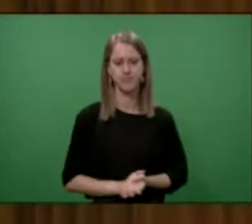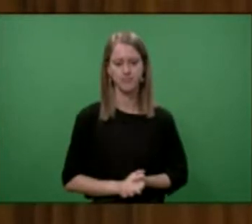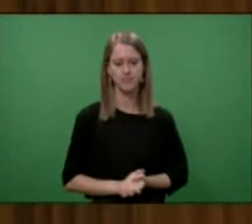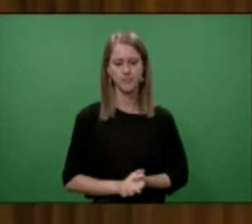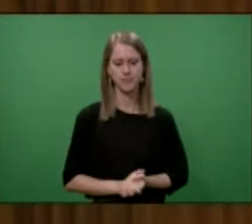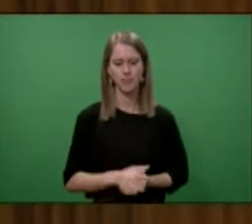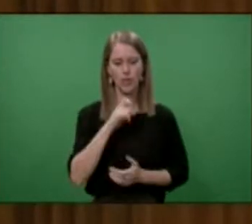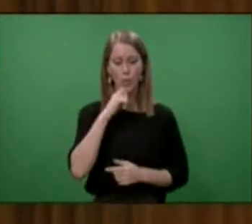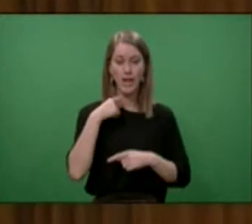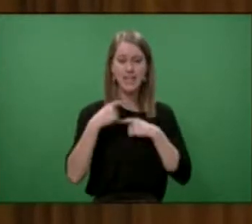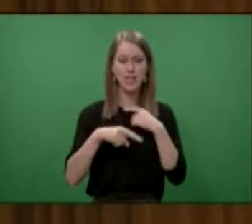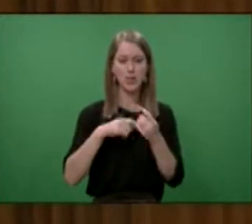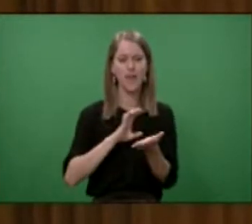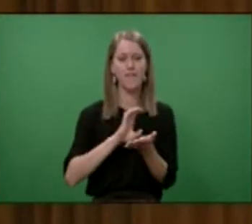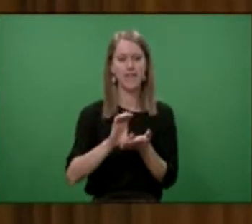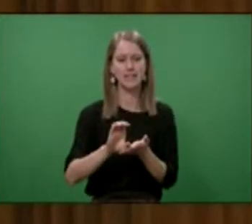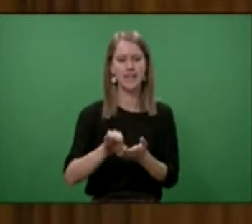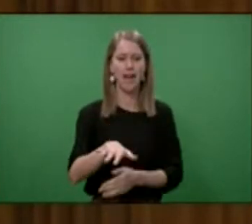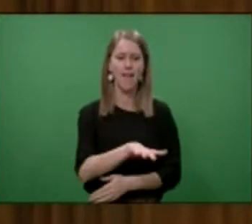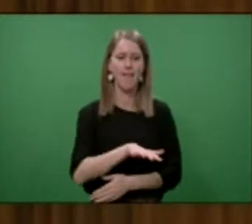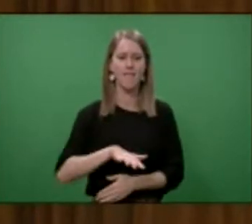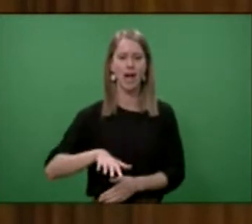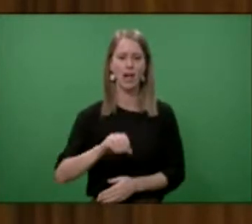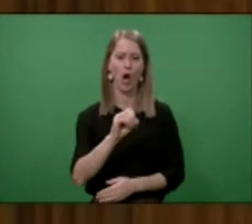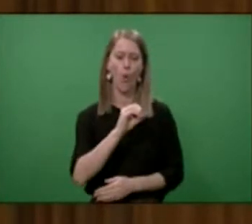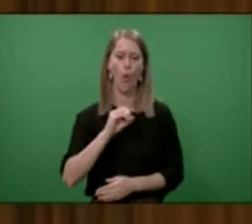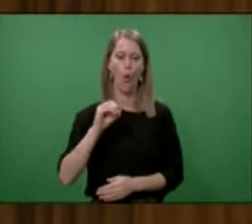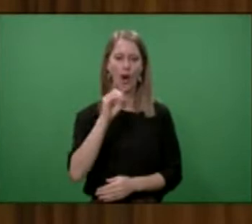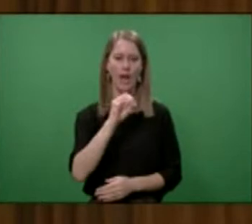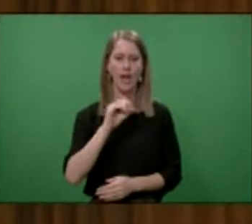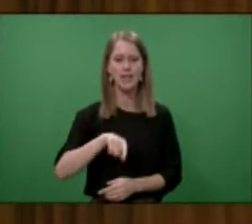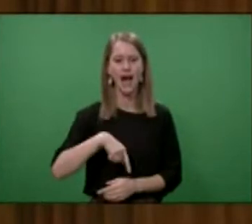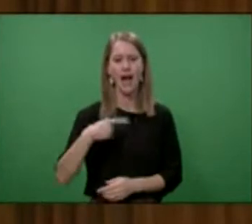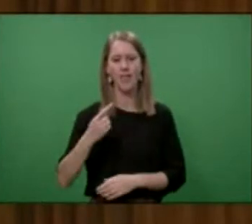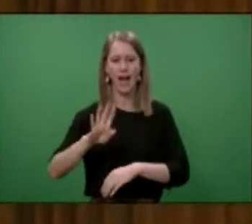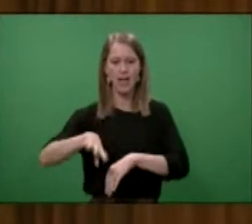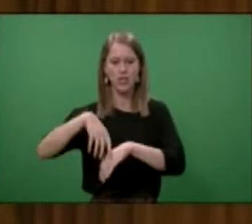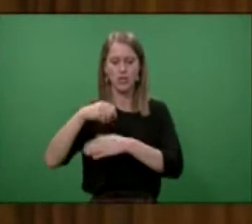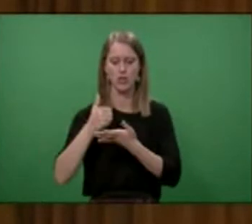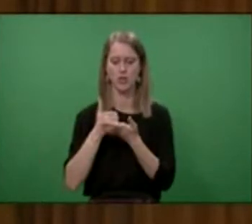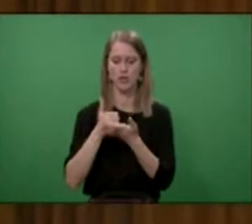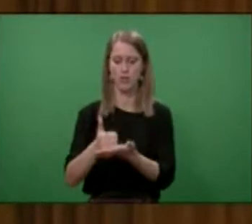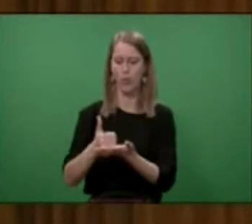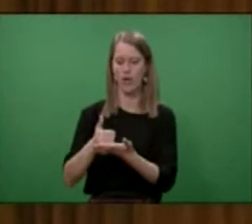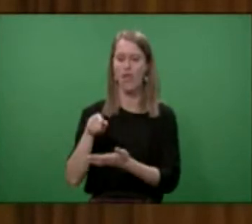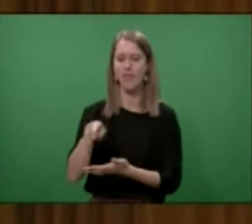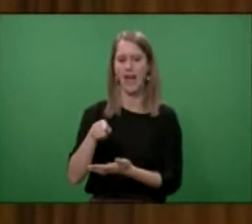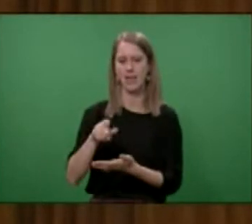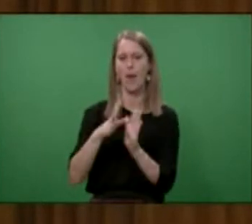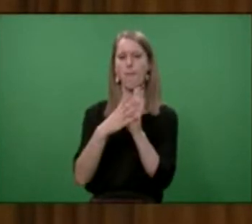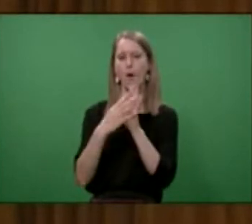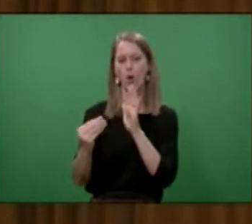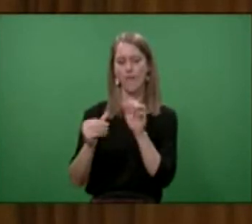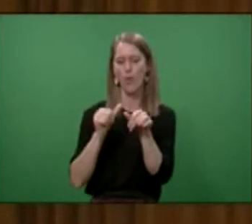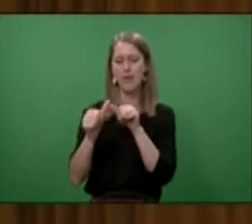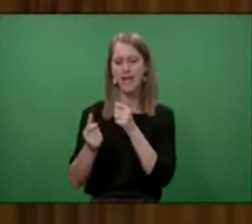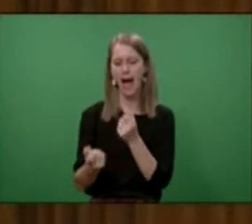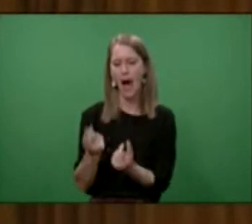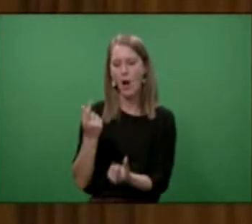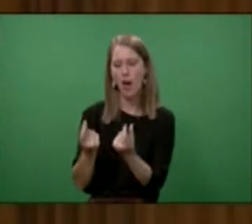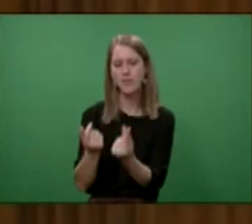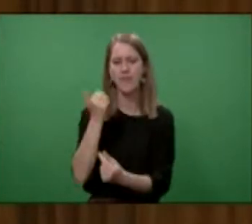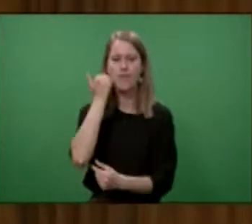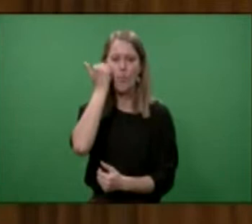to invest in whānau ora and support other agencies to implement the whānau ora model to get better outcomes for